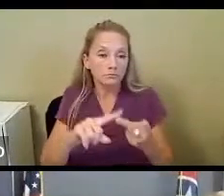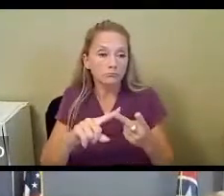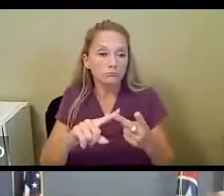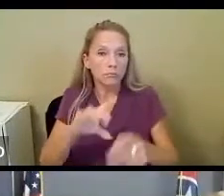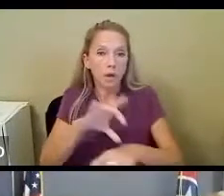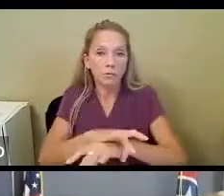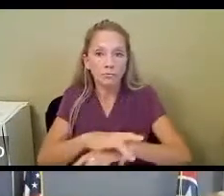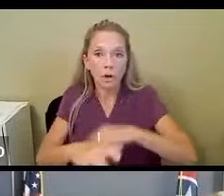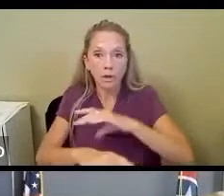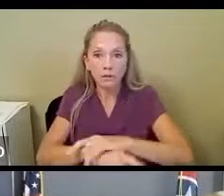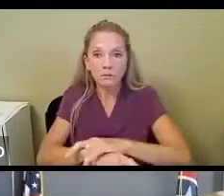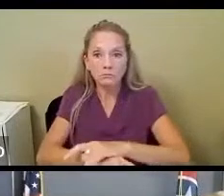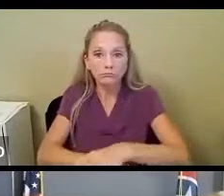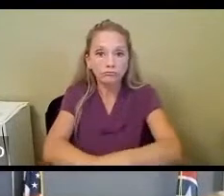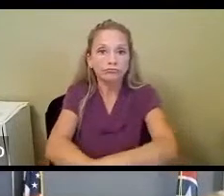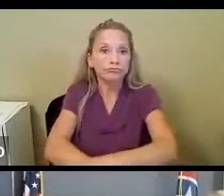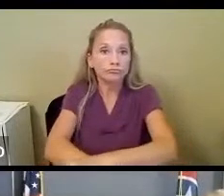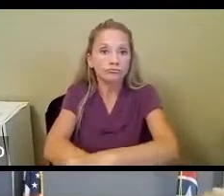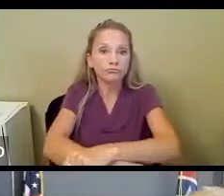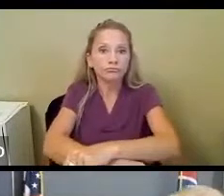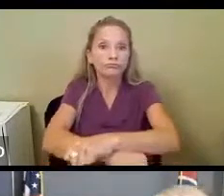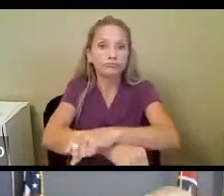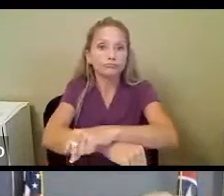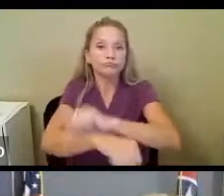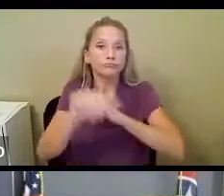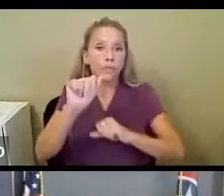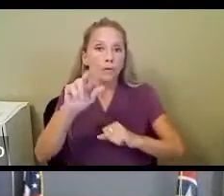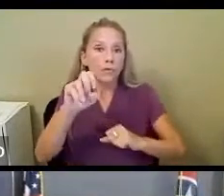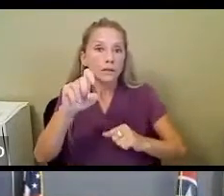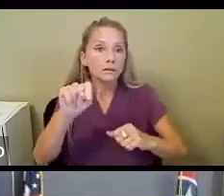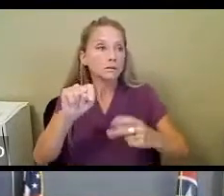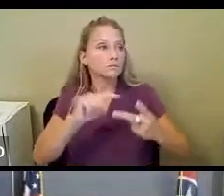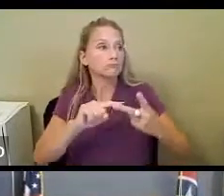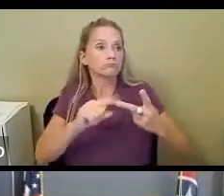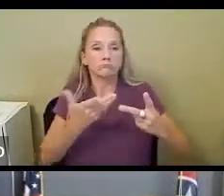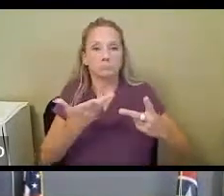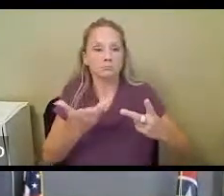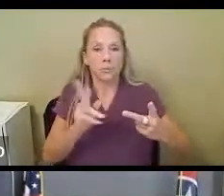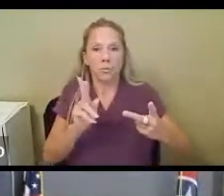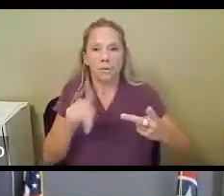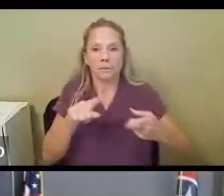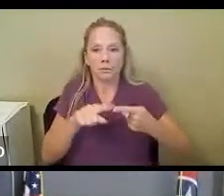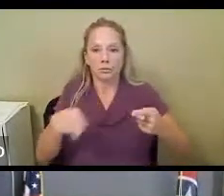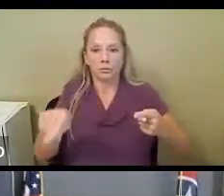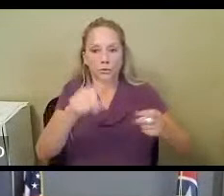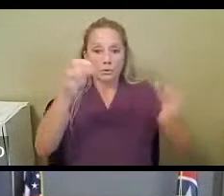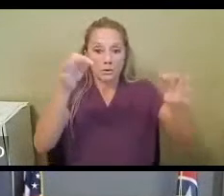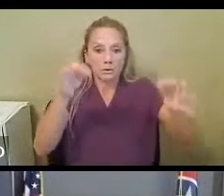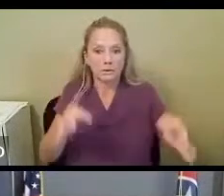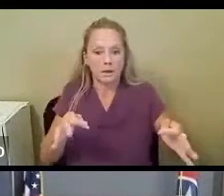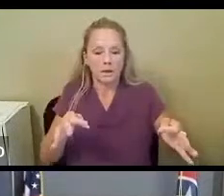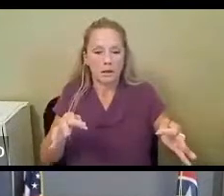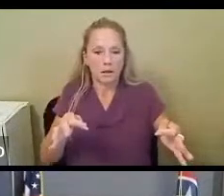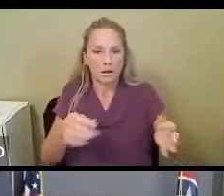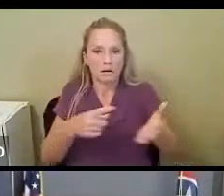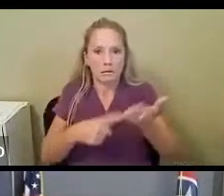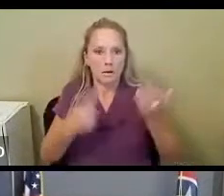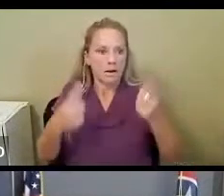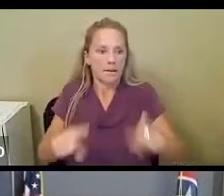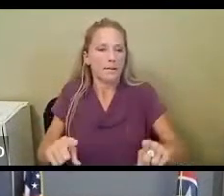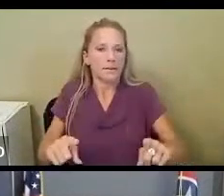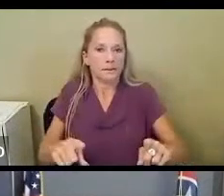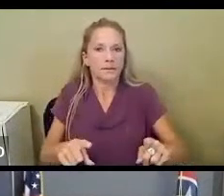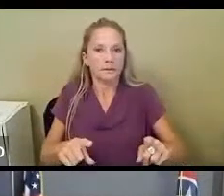arrests, is it, it's whatever you all decide, enforcement, whatever that needs to be, then we'll get together and find